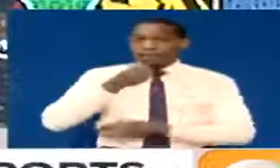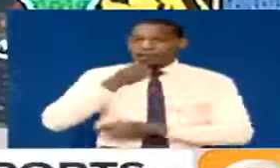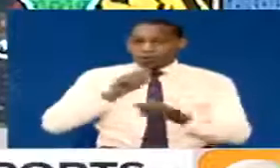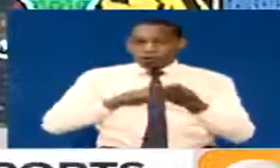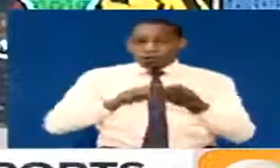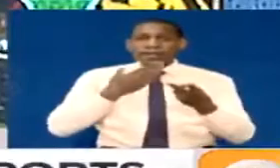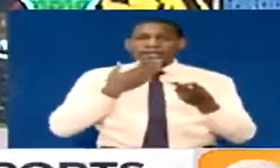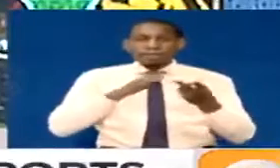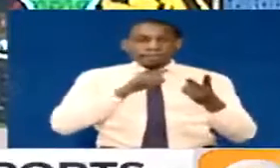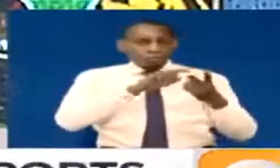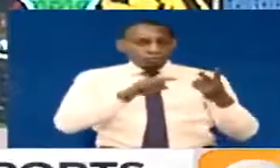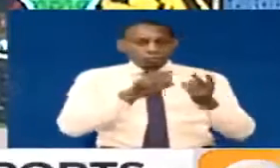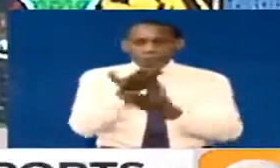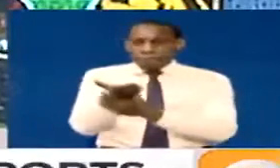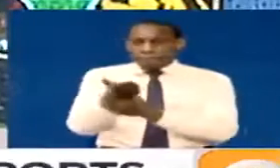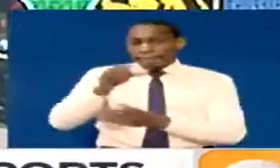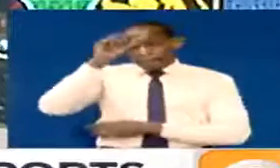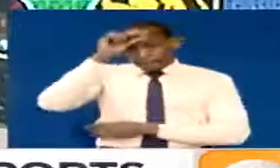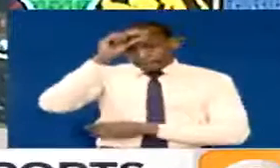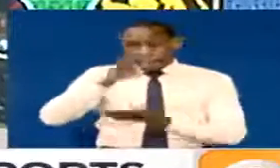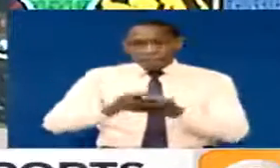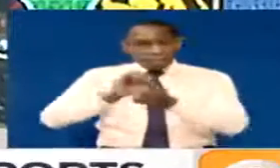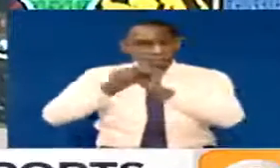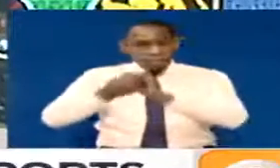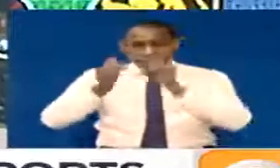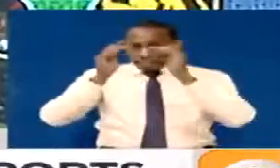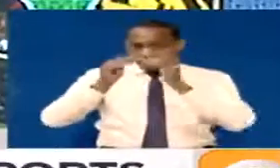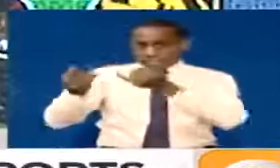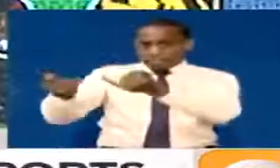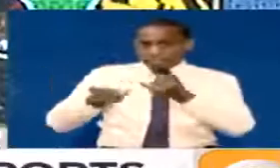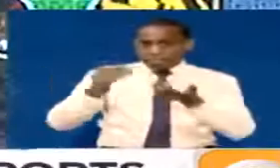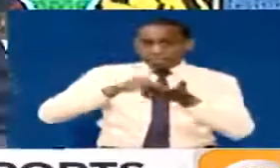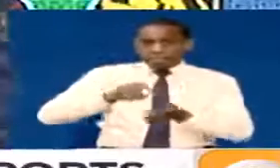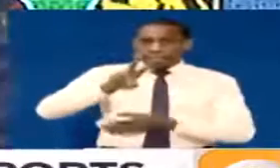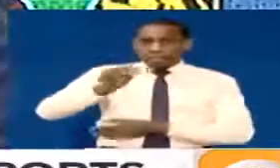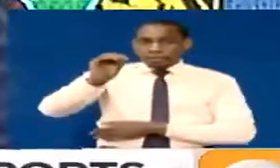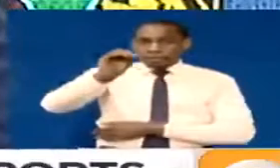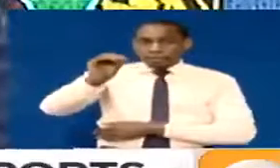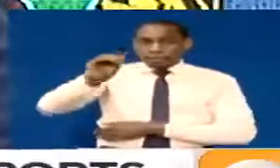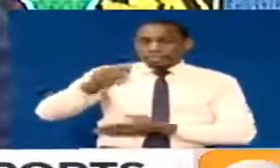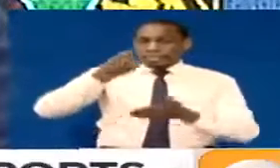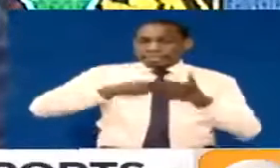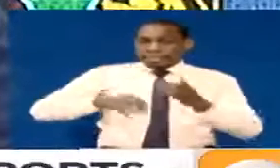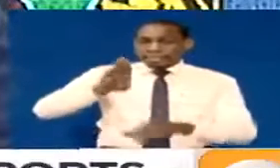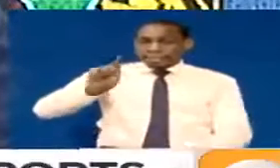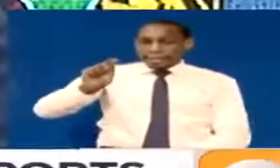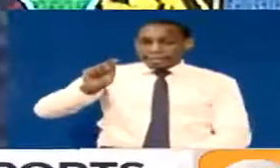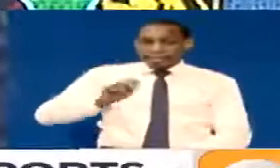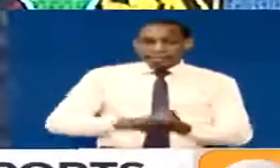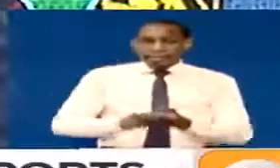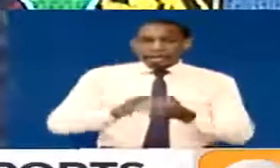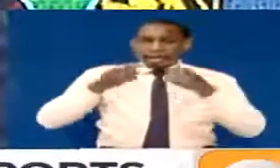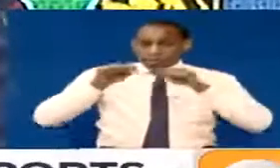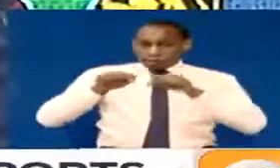Mahia AFC and AFC Leopards have made an appeal to the government to reconsider reintroducing the 20% excise duty on betting that